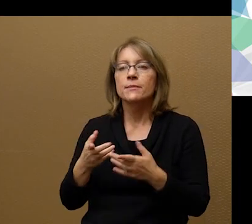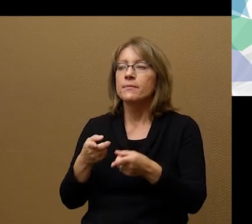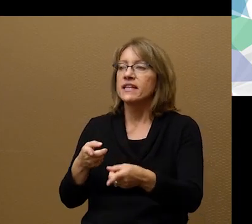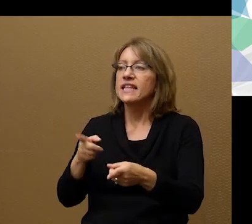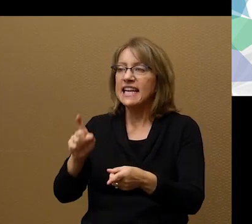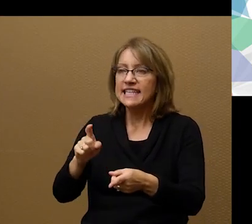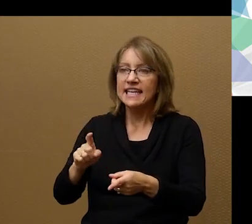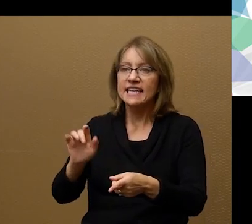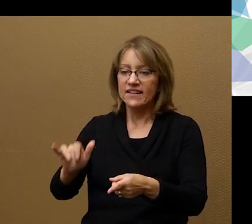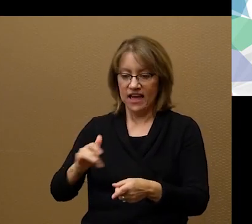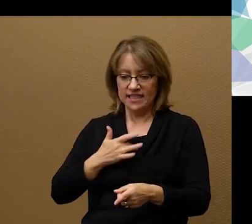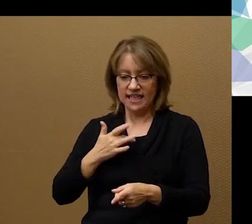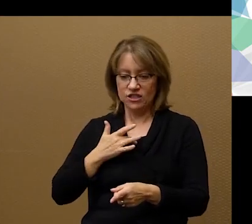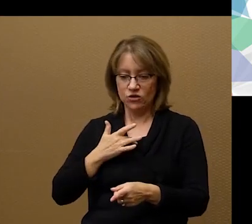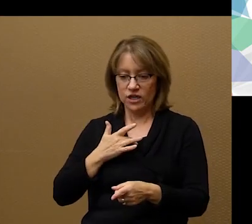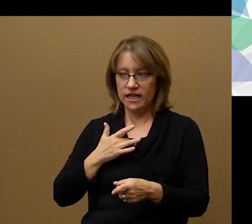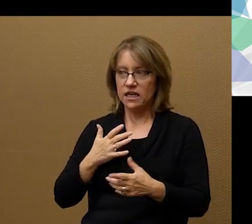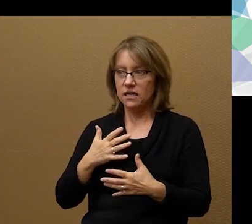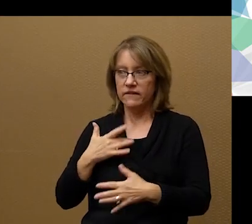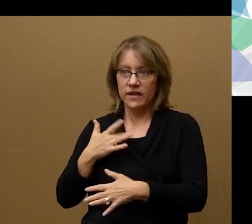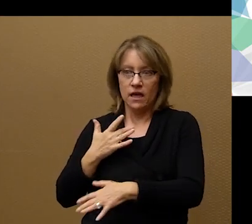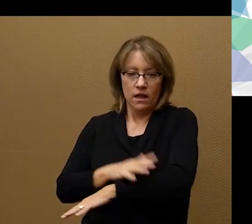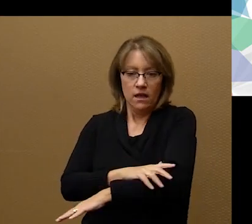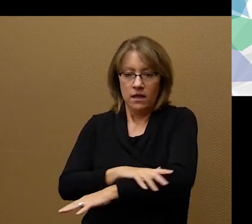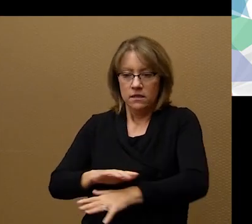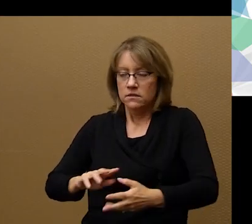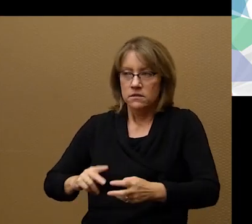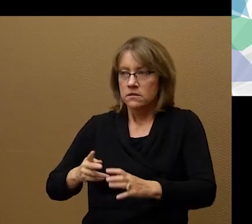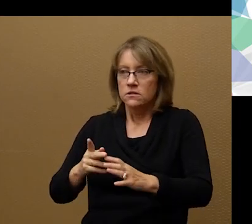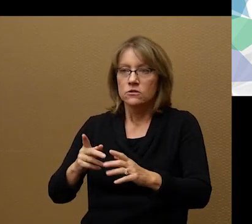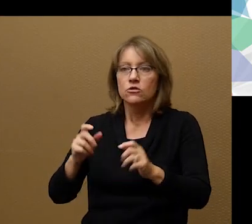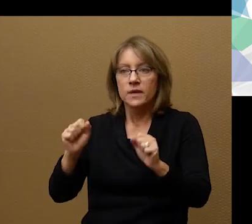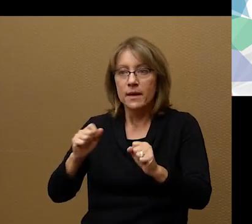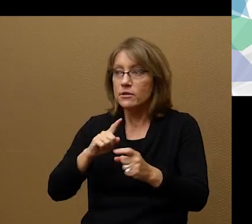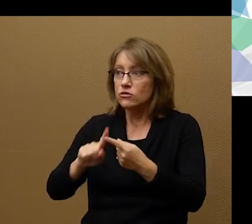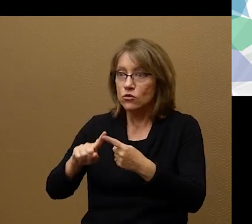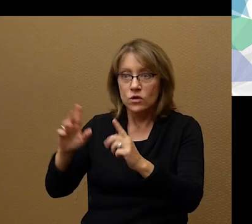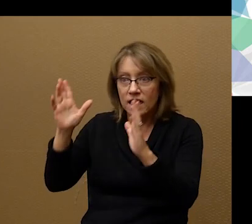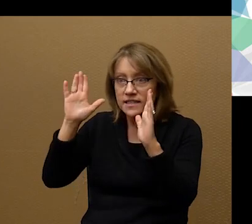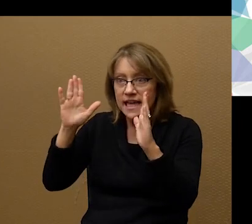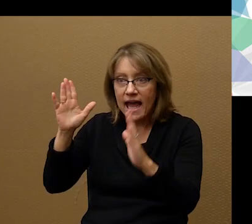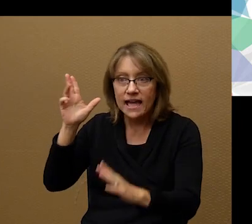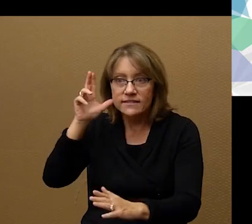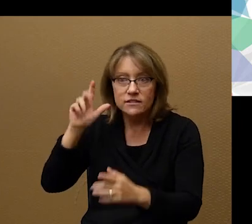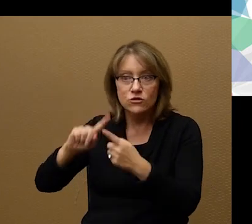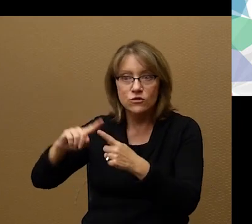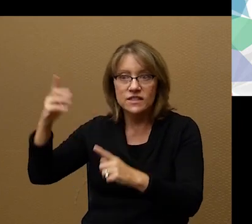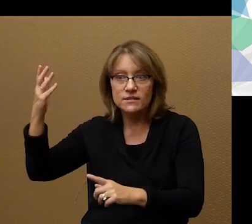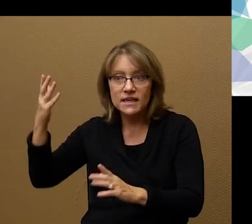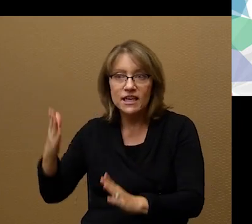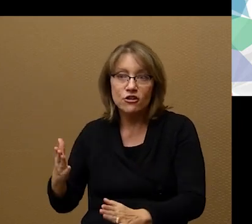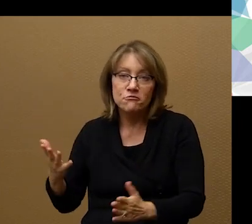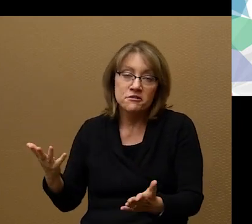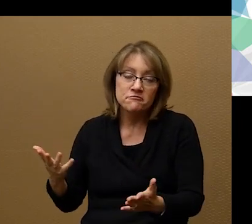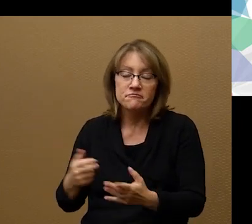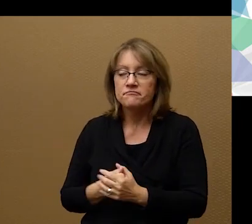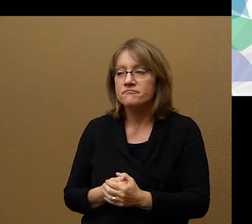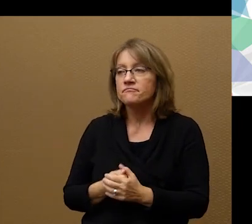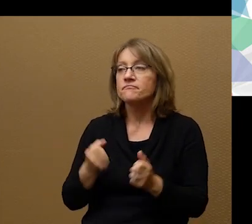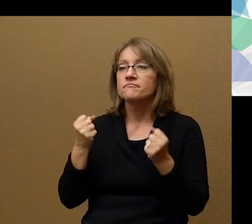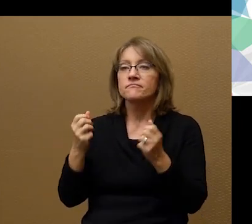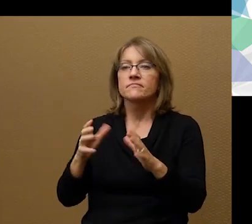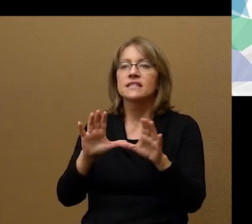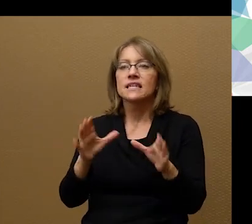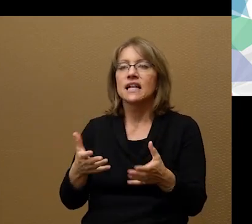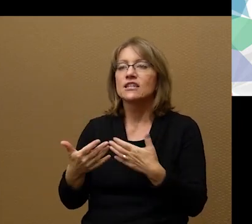that sensory input to attend to the speaker. But so many classrooms,